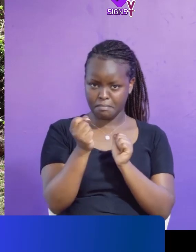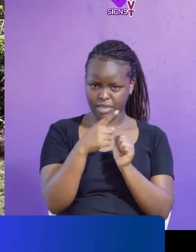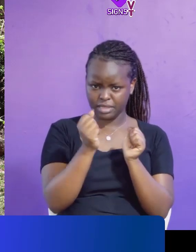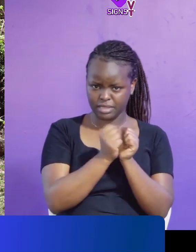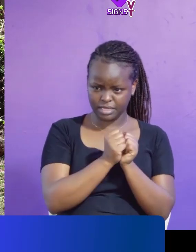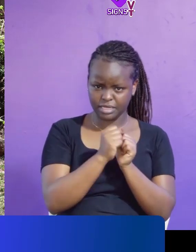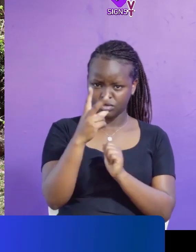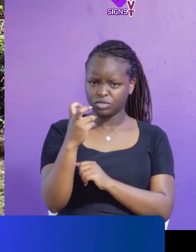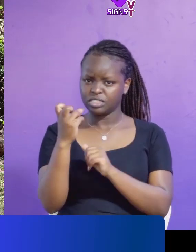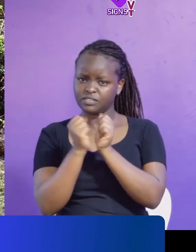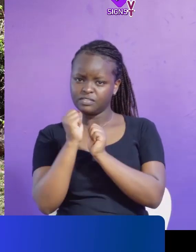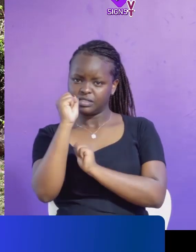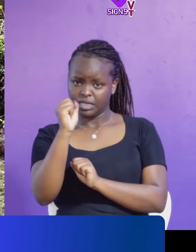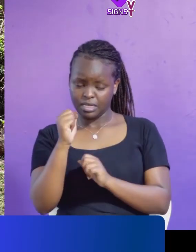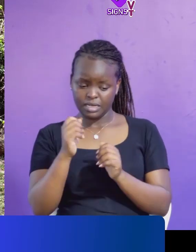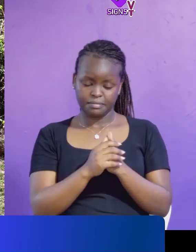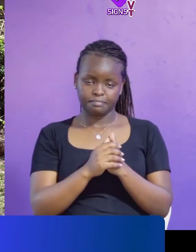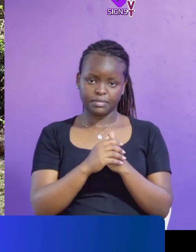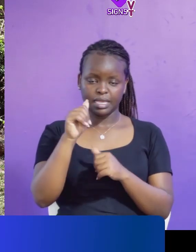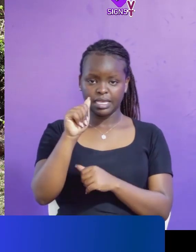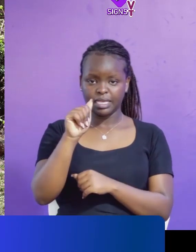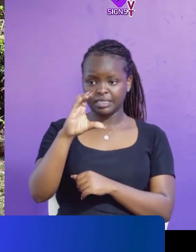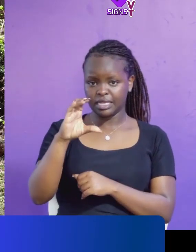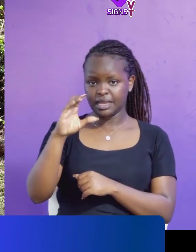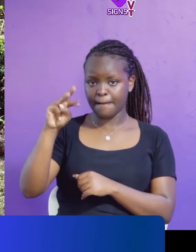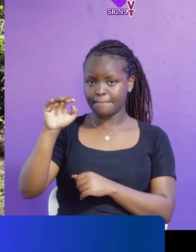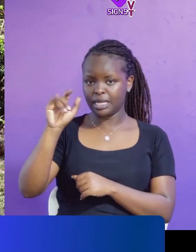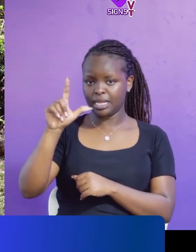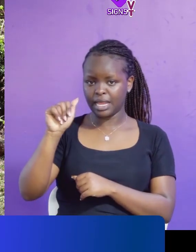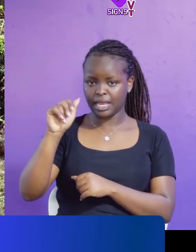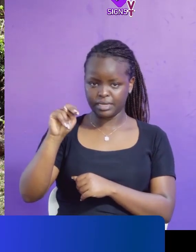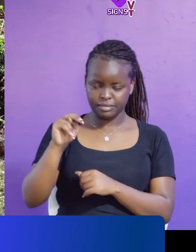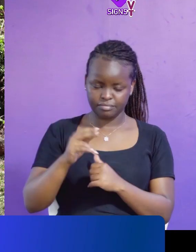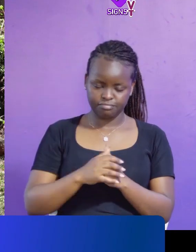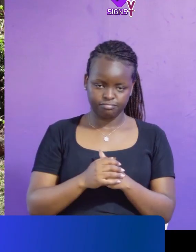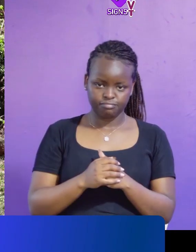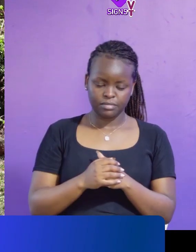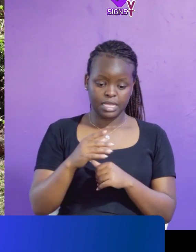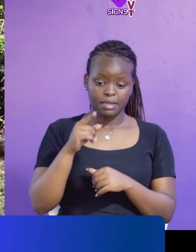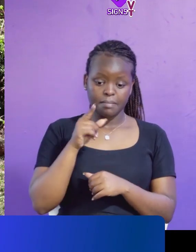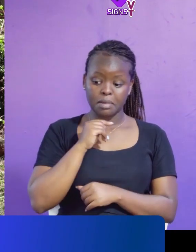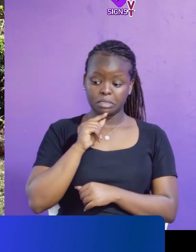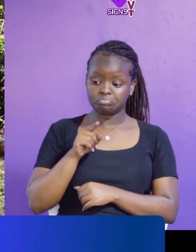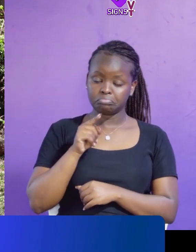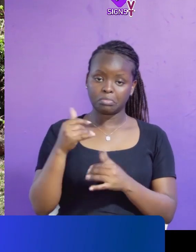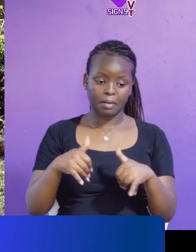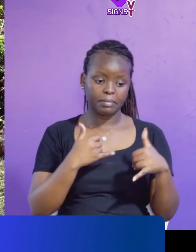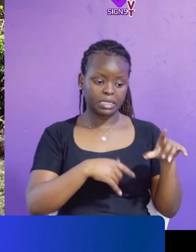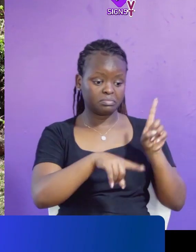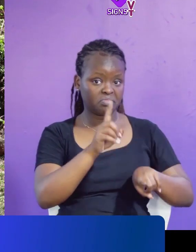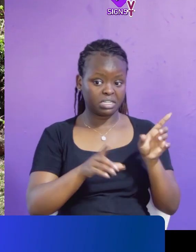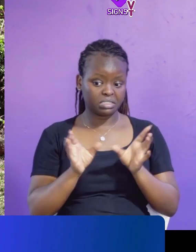2015, featuring for AC Milan against Sassuolo. Donnarumma has played for various clubs including